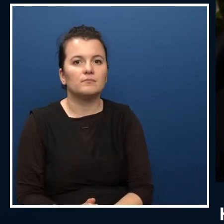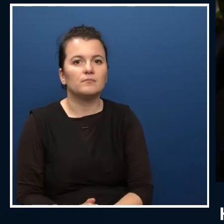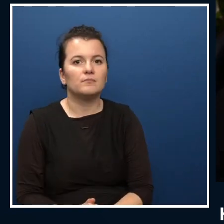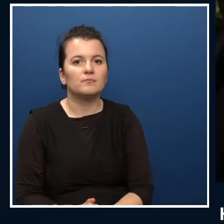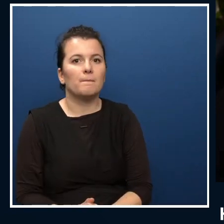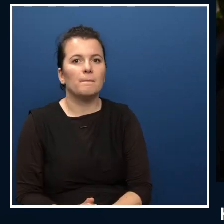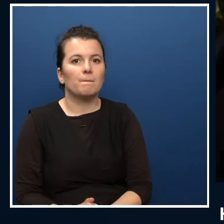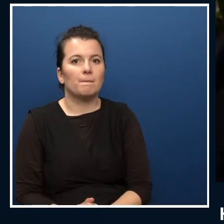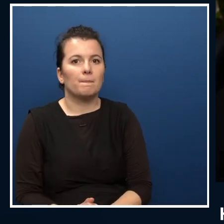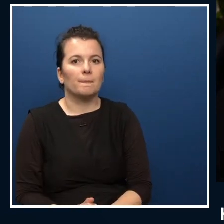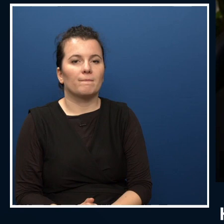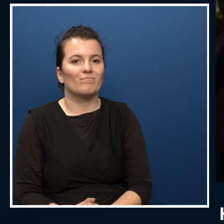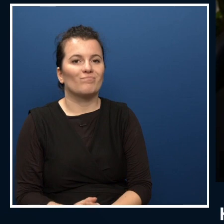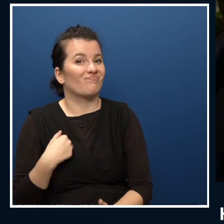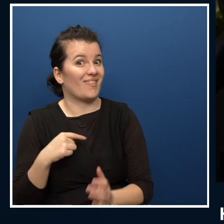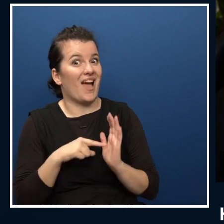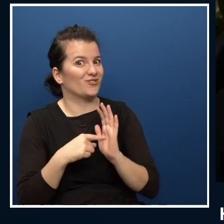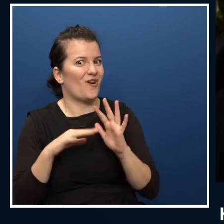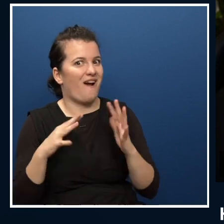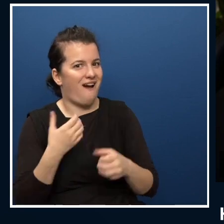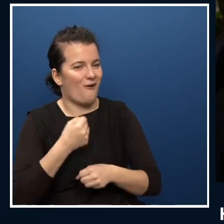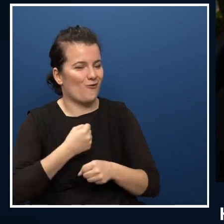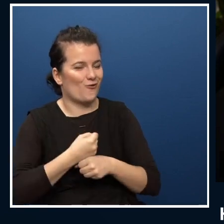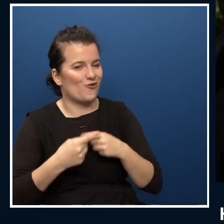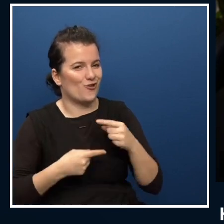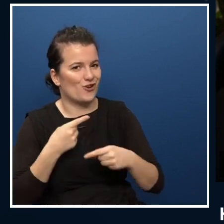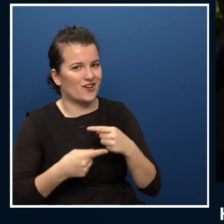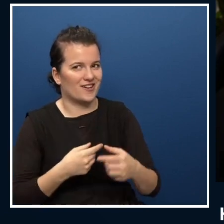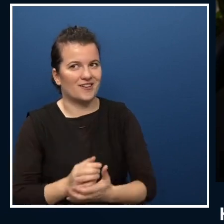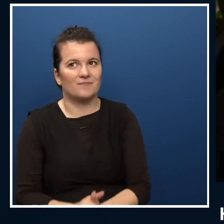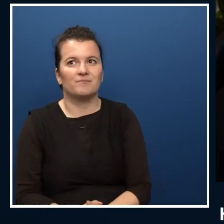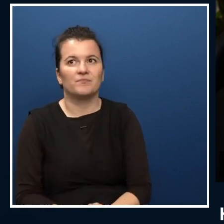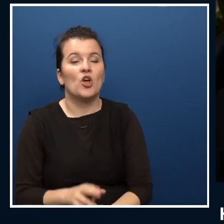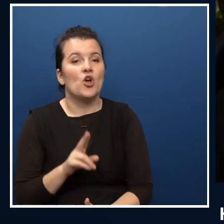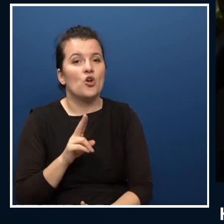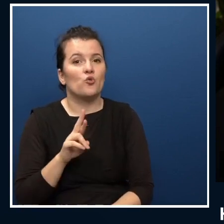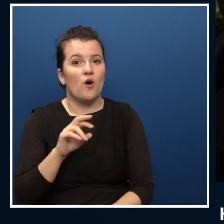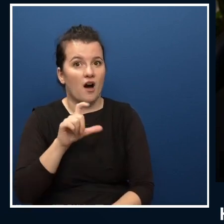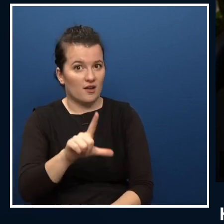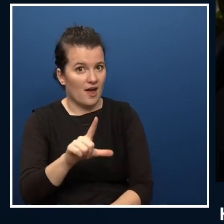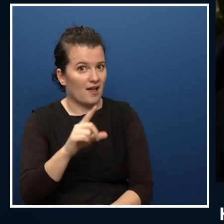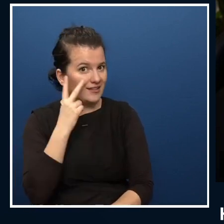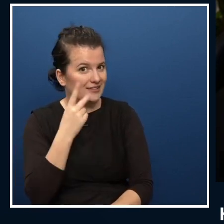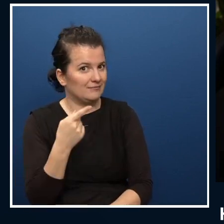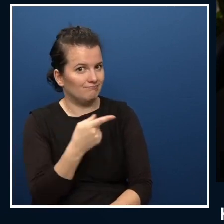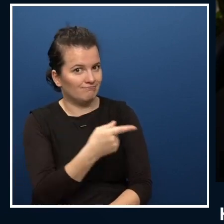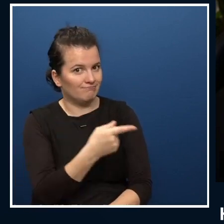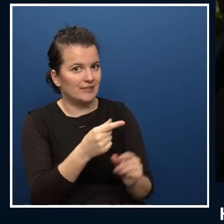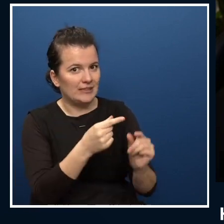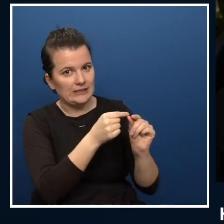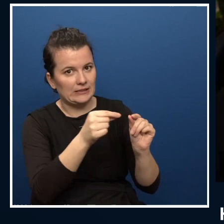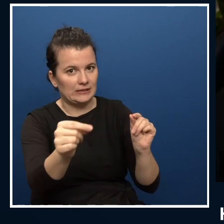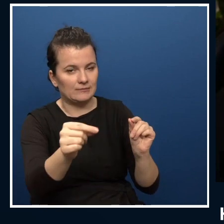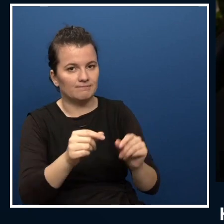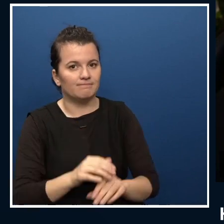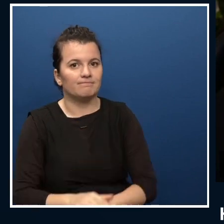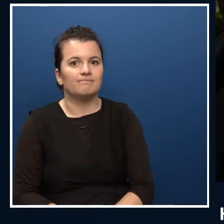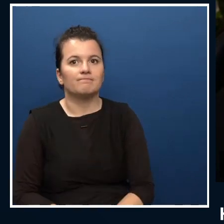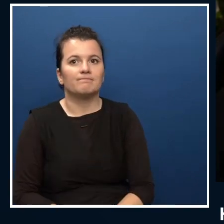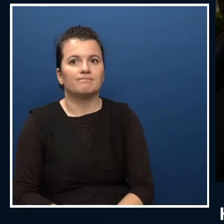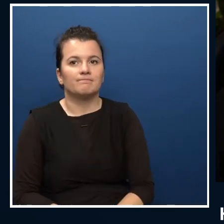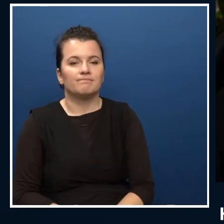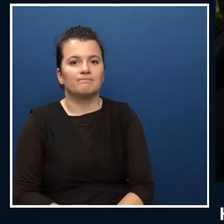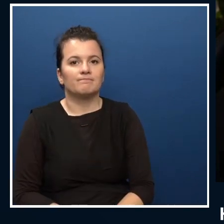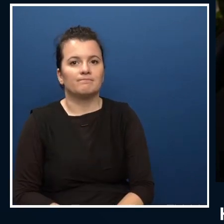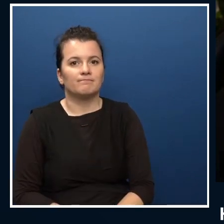what was involved, because there's URLs that I don't want to break. There's DNS issues to think about. There's getting off of